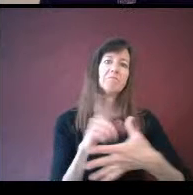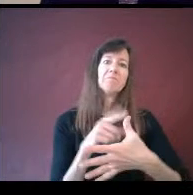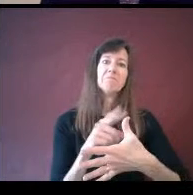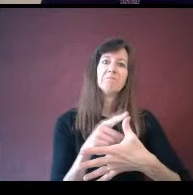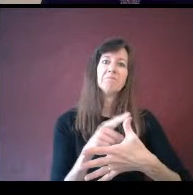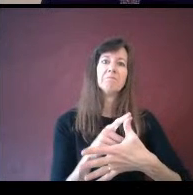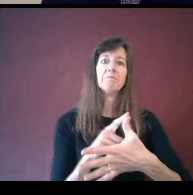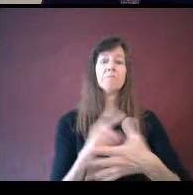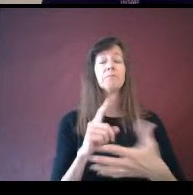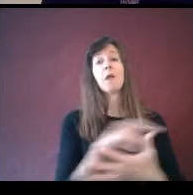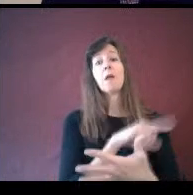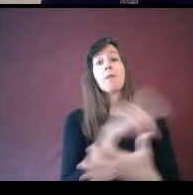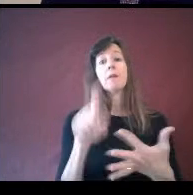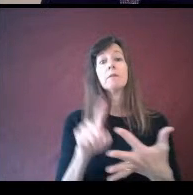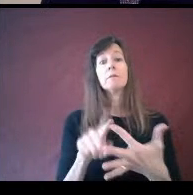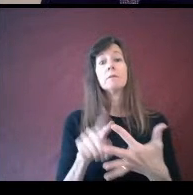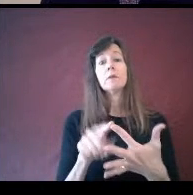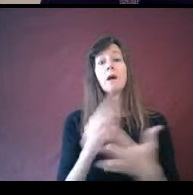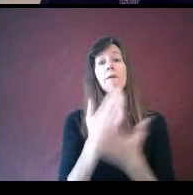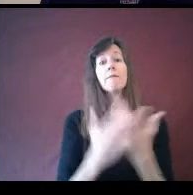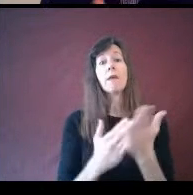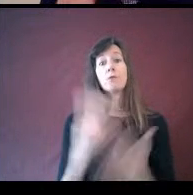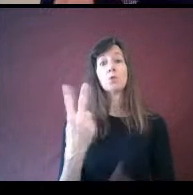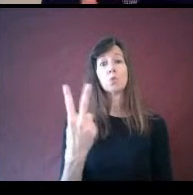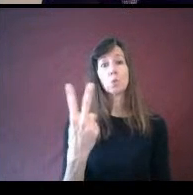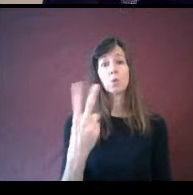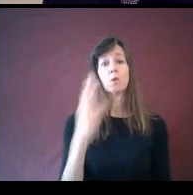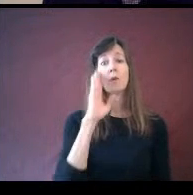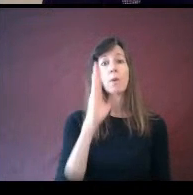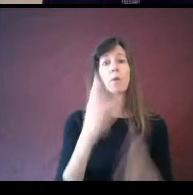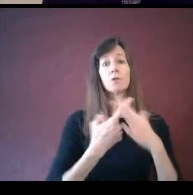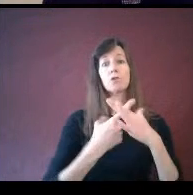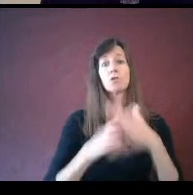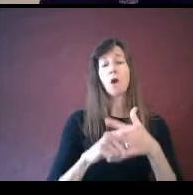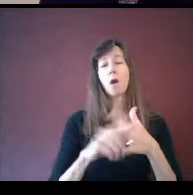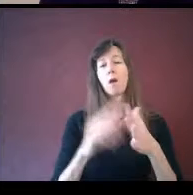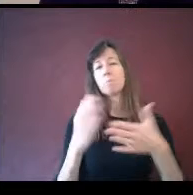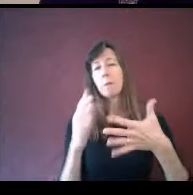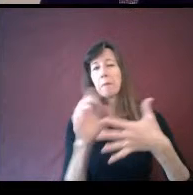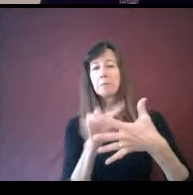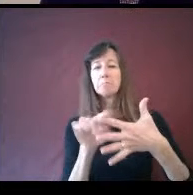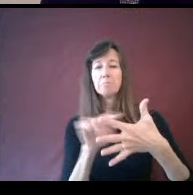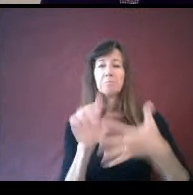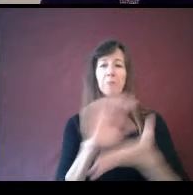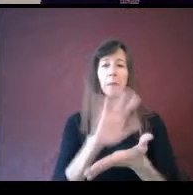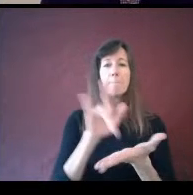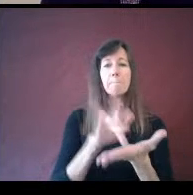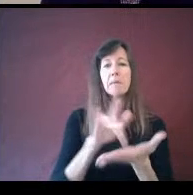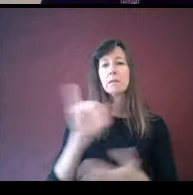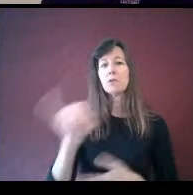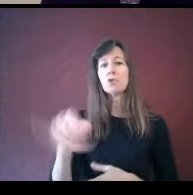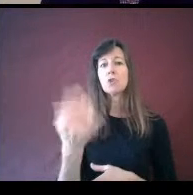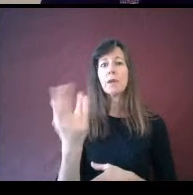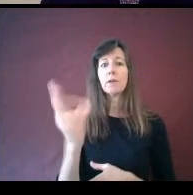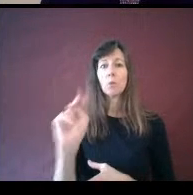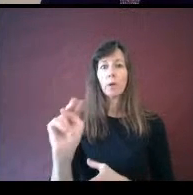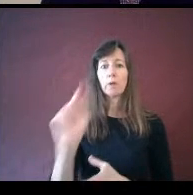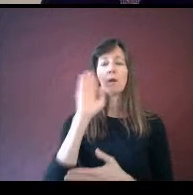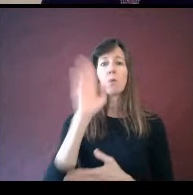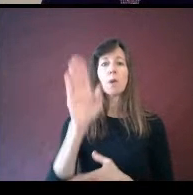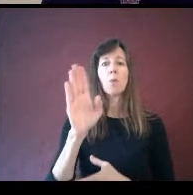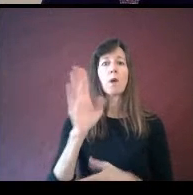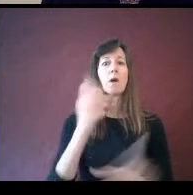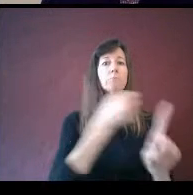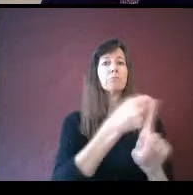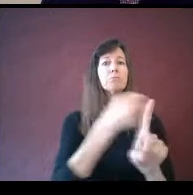that phase 2 as we start to get to more folks on that list that have been our frontline and our